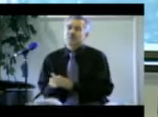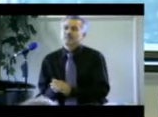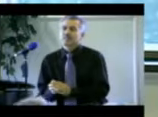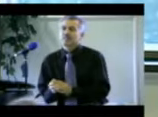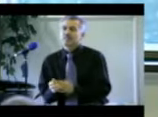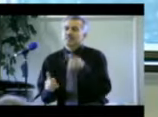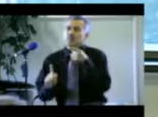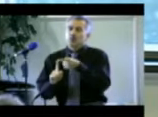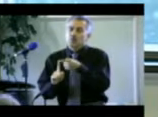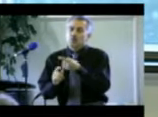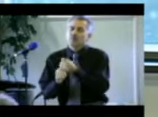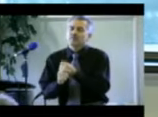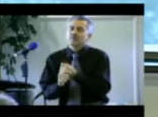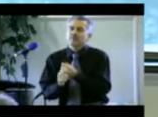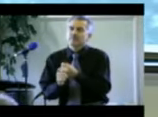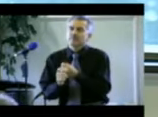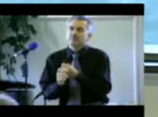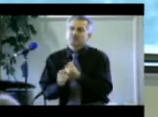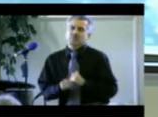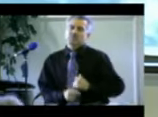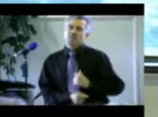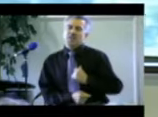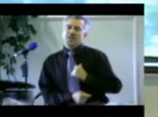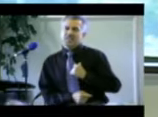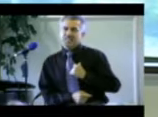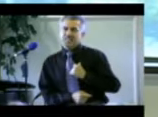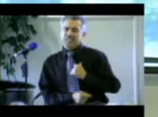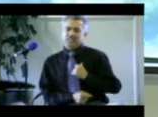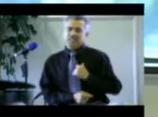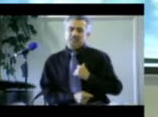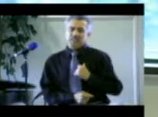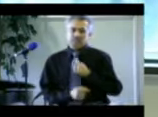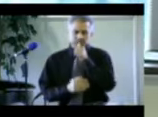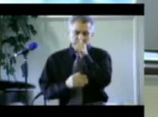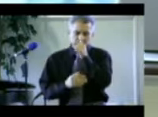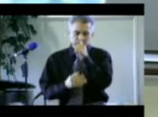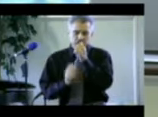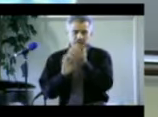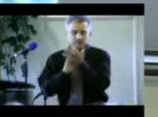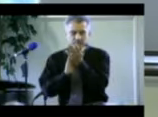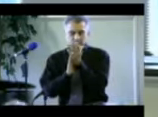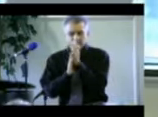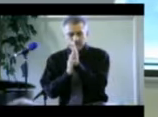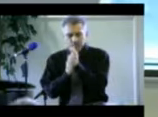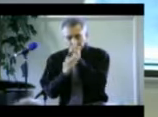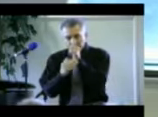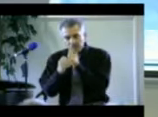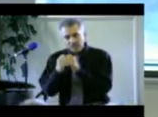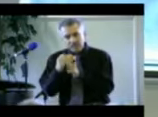resentment and pride to humbleness."